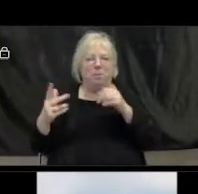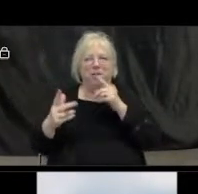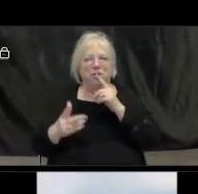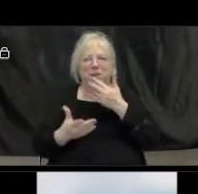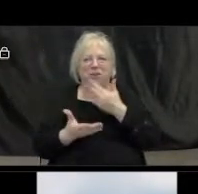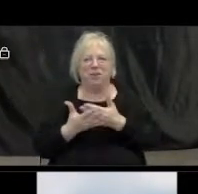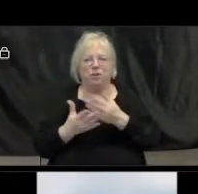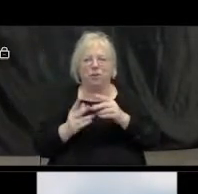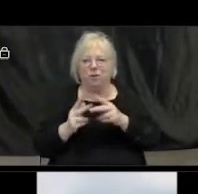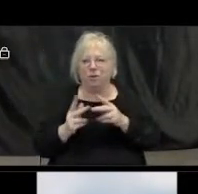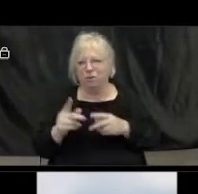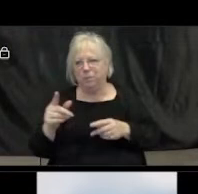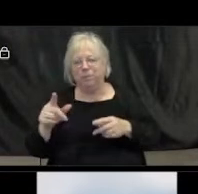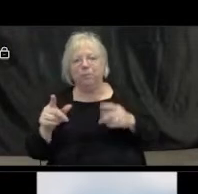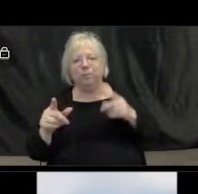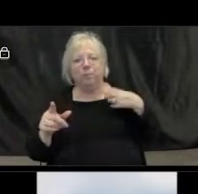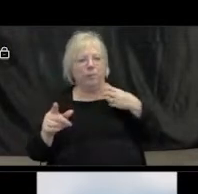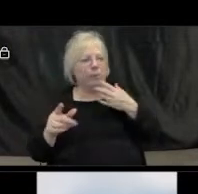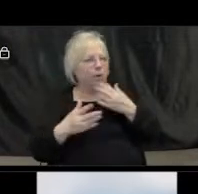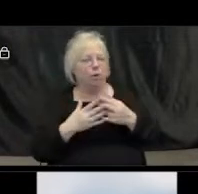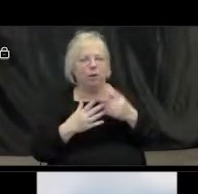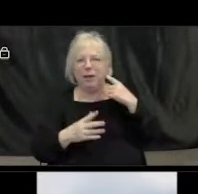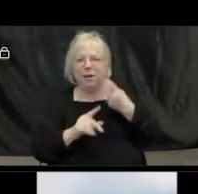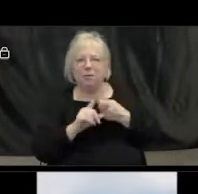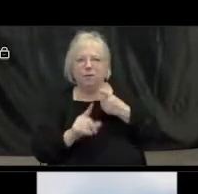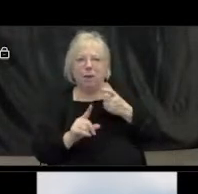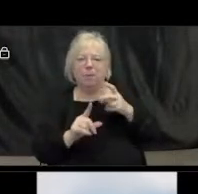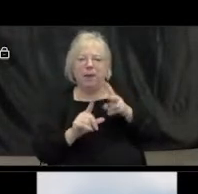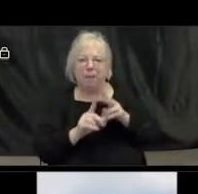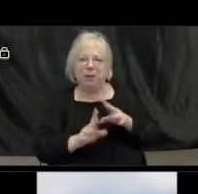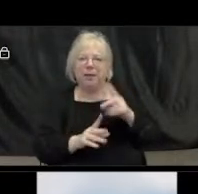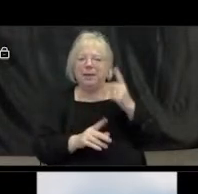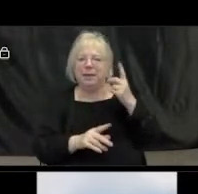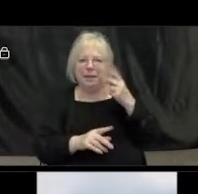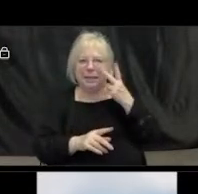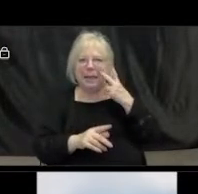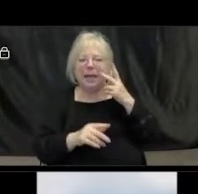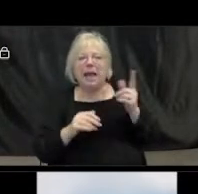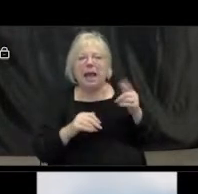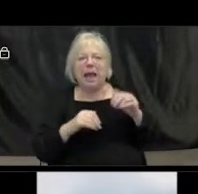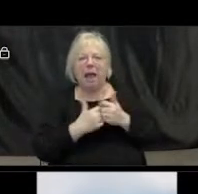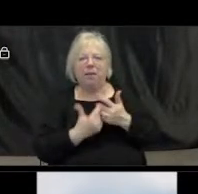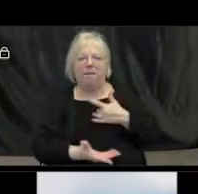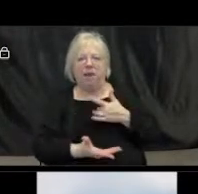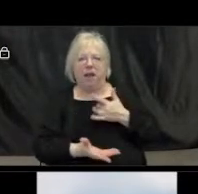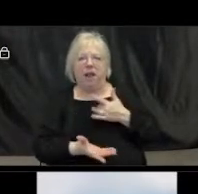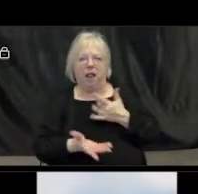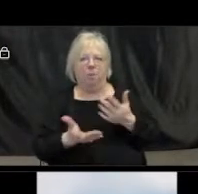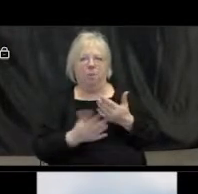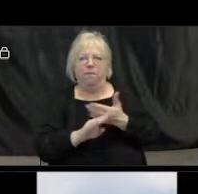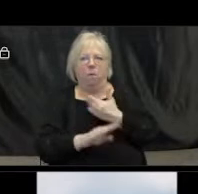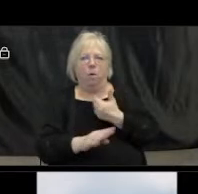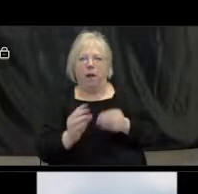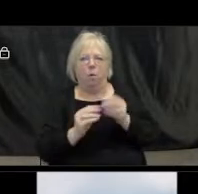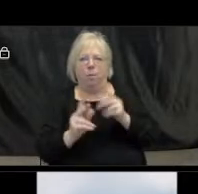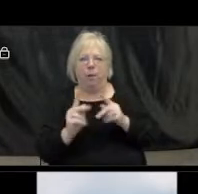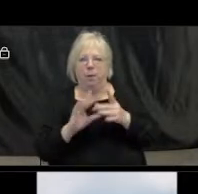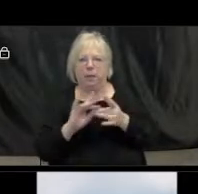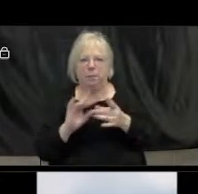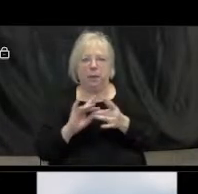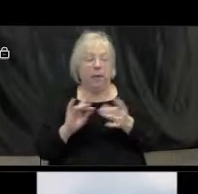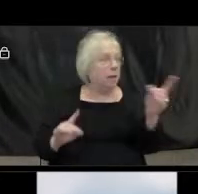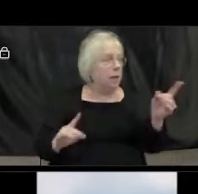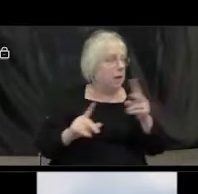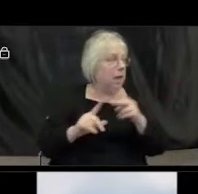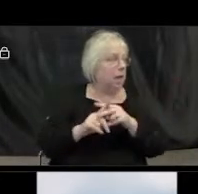be good to hear from the applicant to see how the applicant feels about these things before anybody else speaks. Well,